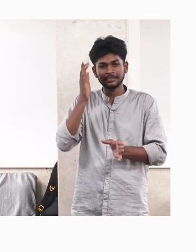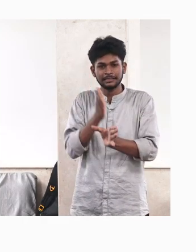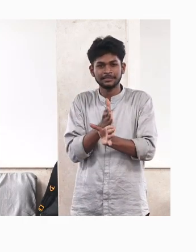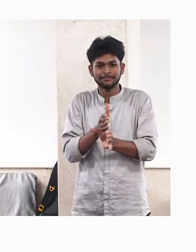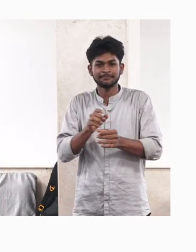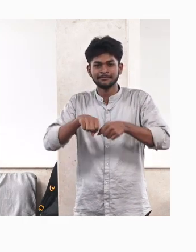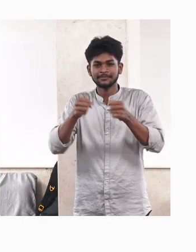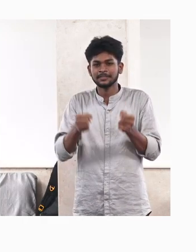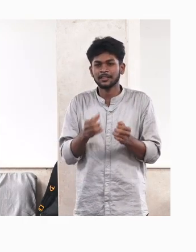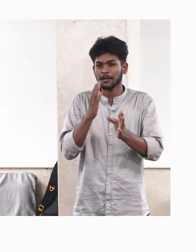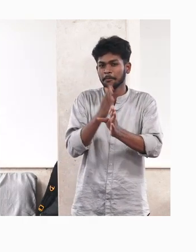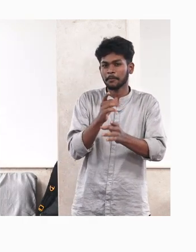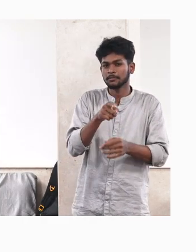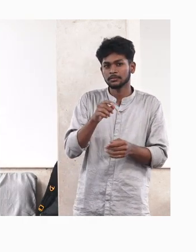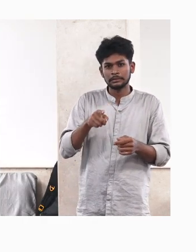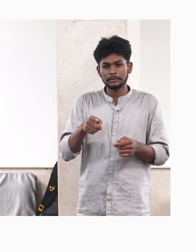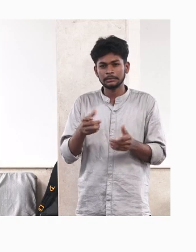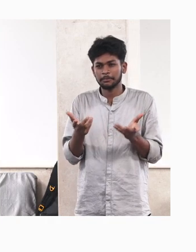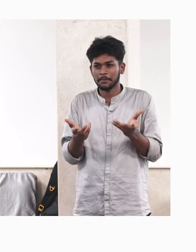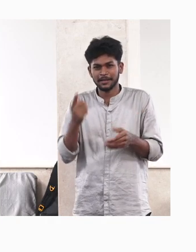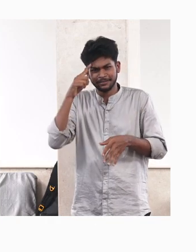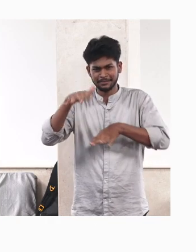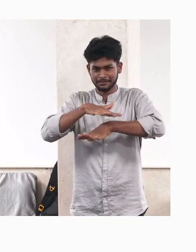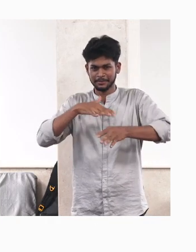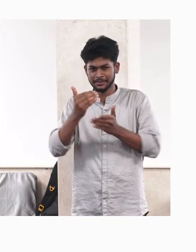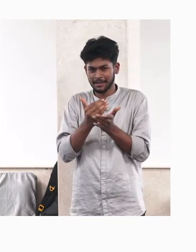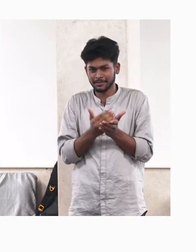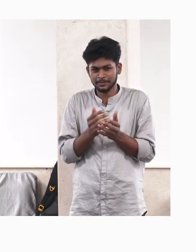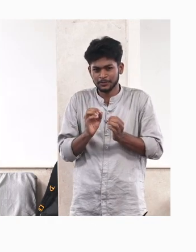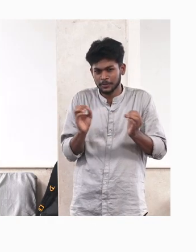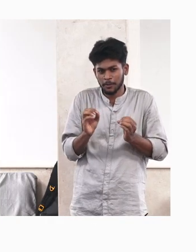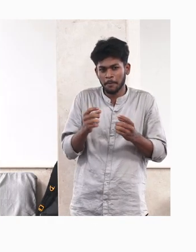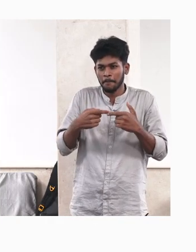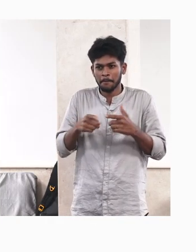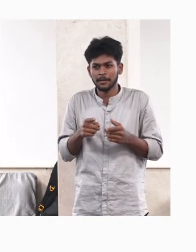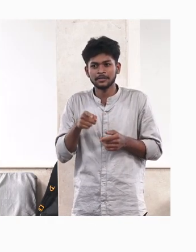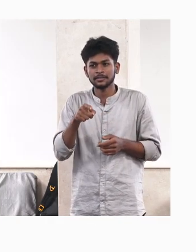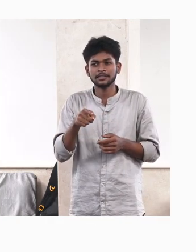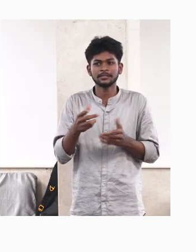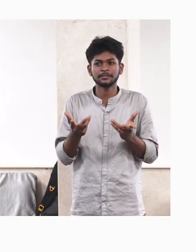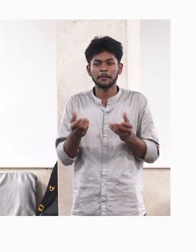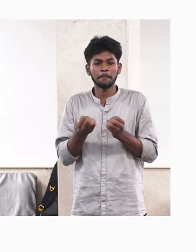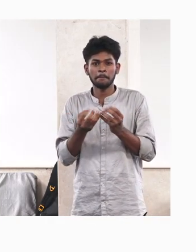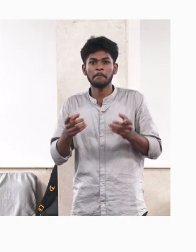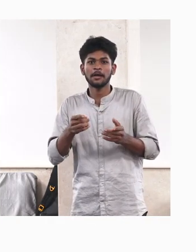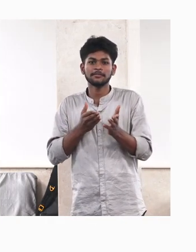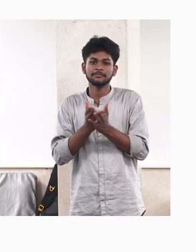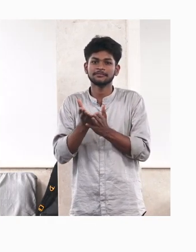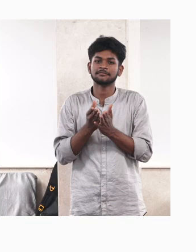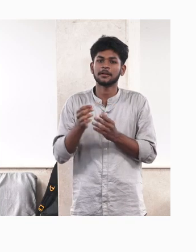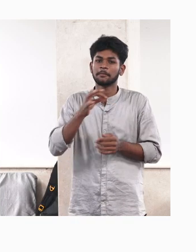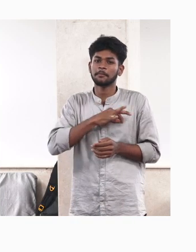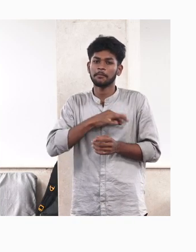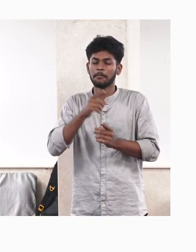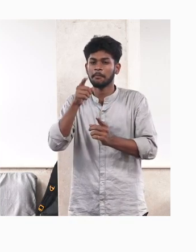psychotherapeutic approach that is not a technique, but is a way to approach in a very humanistic way the